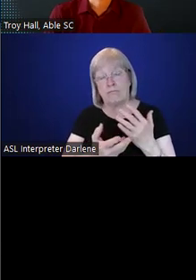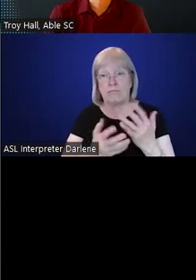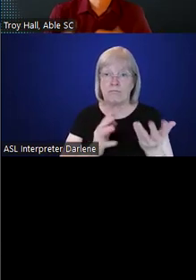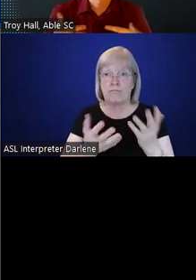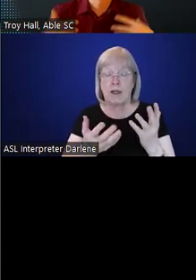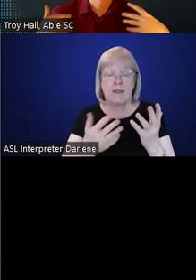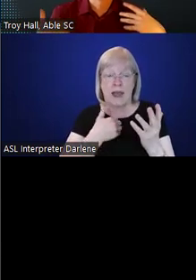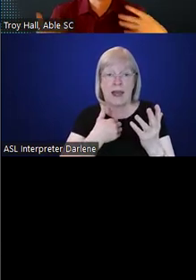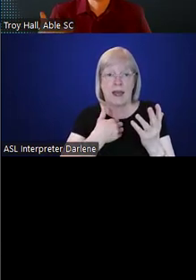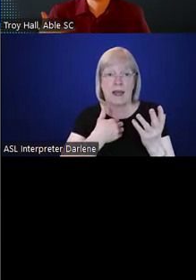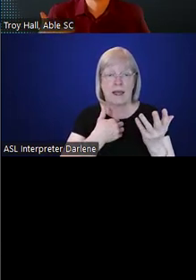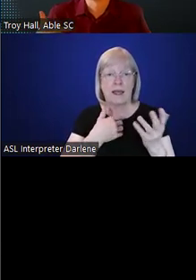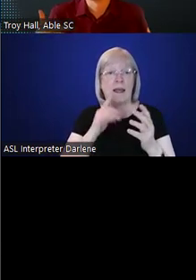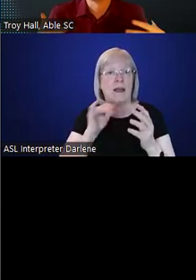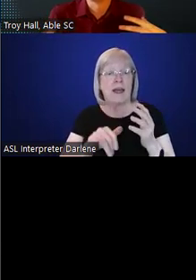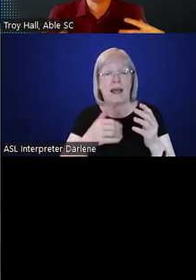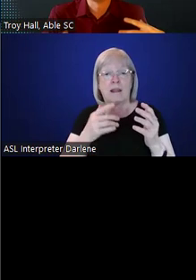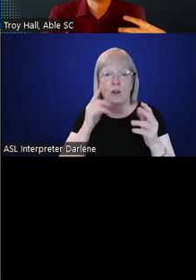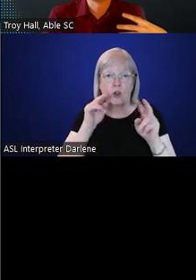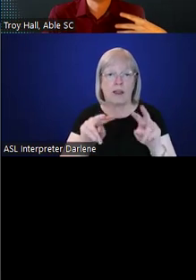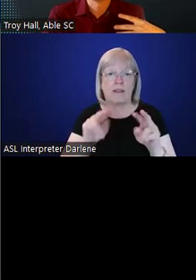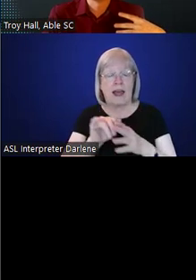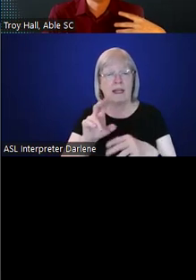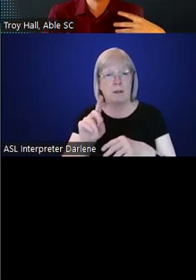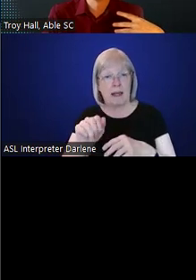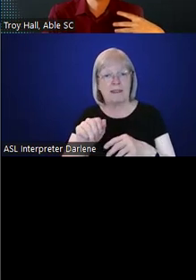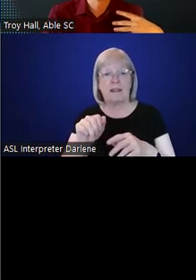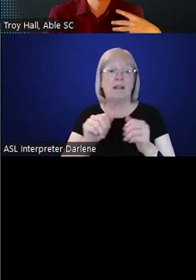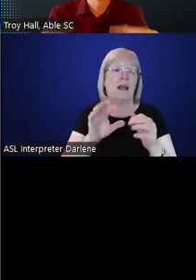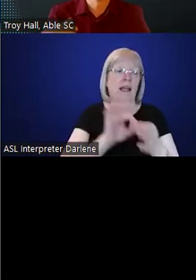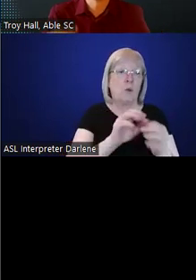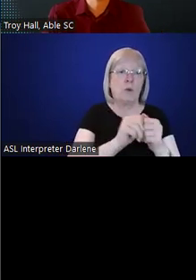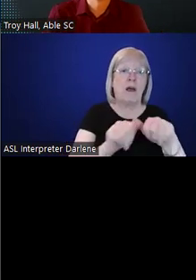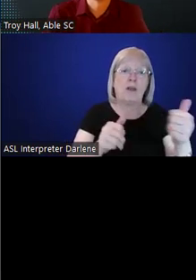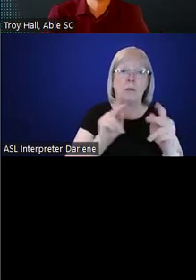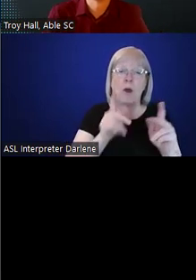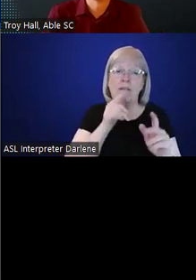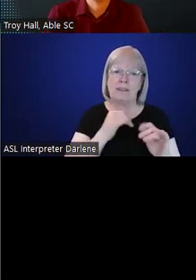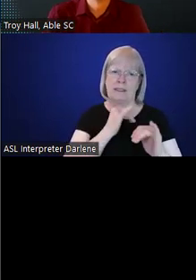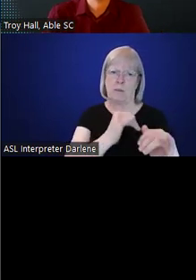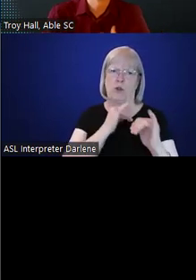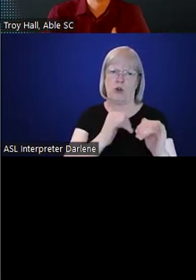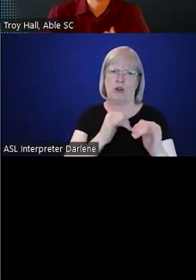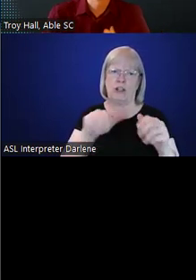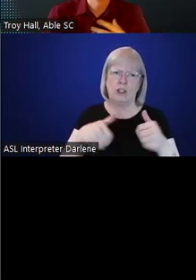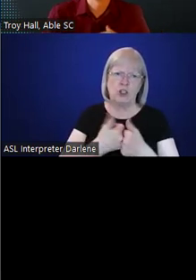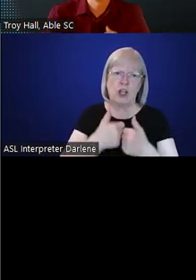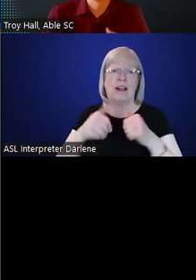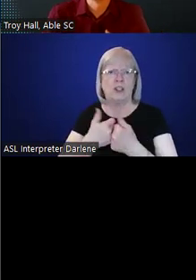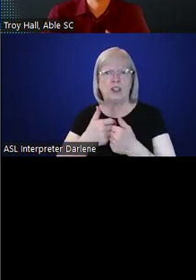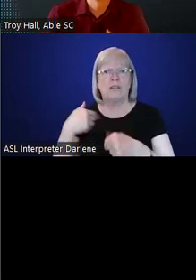they highlight the strength that youth with disabilities who have faced similar challenges, similar life experiences, when they can act